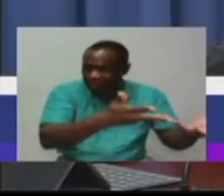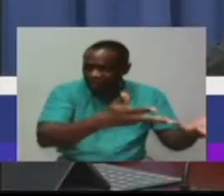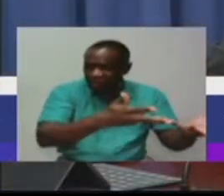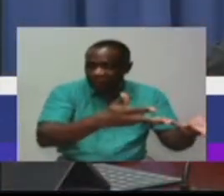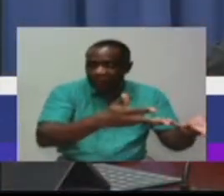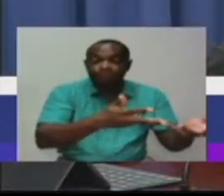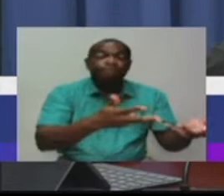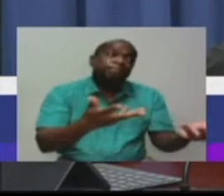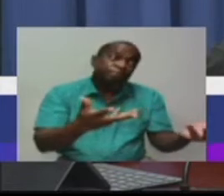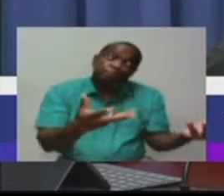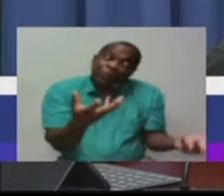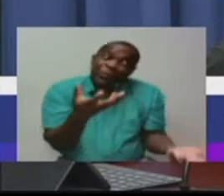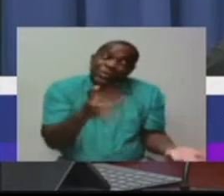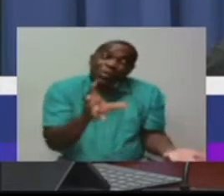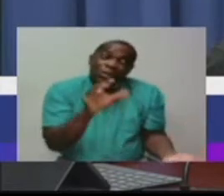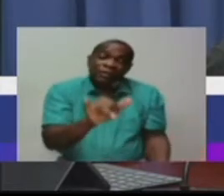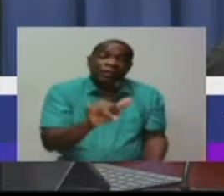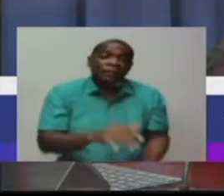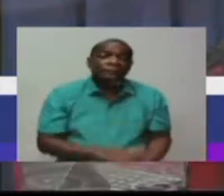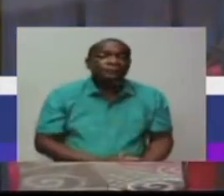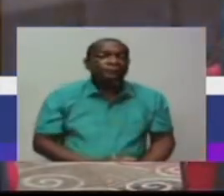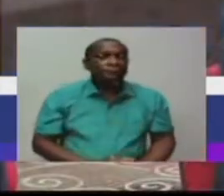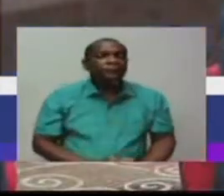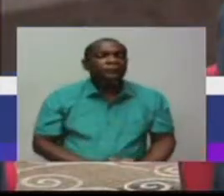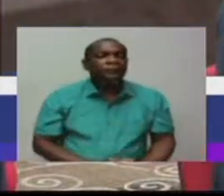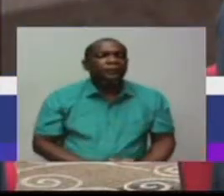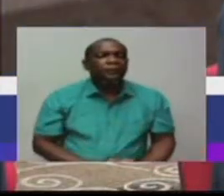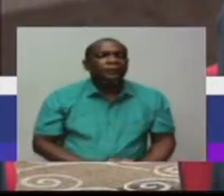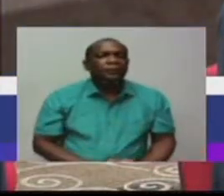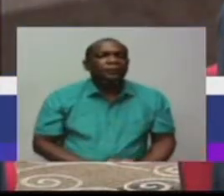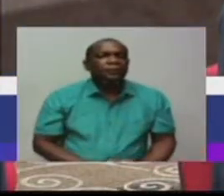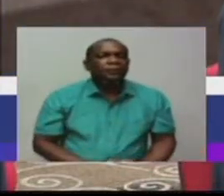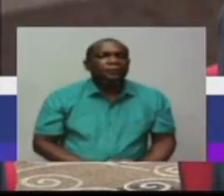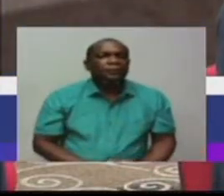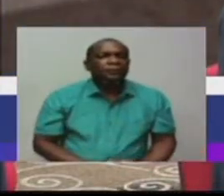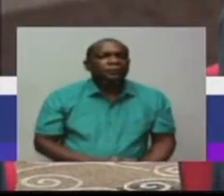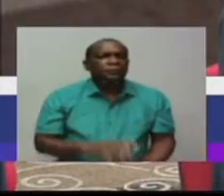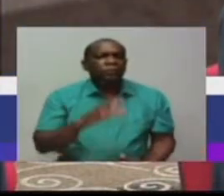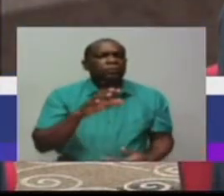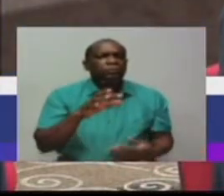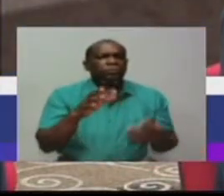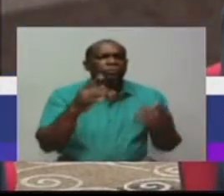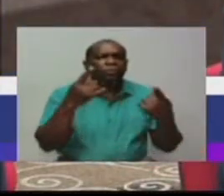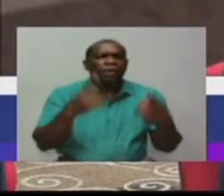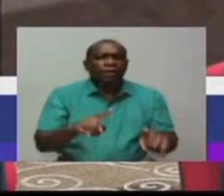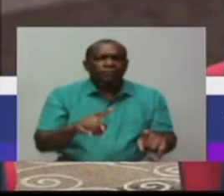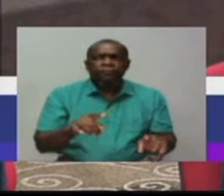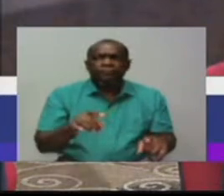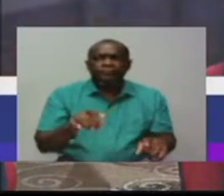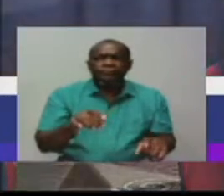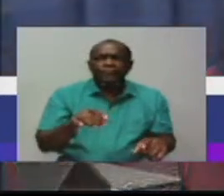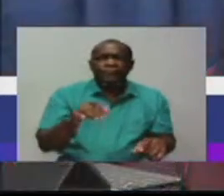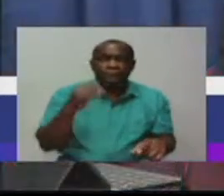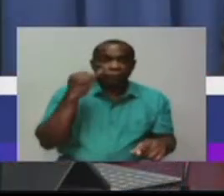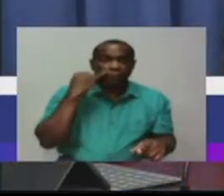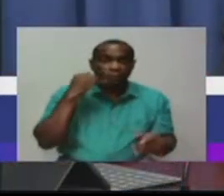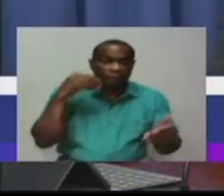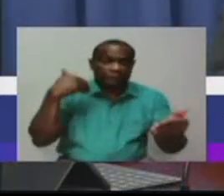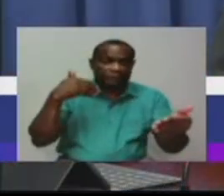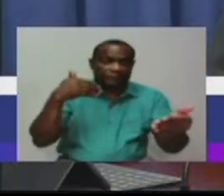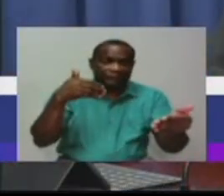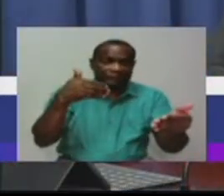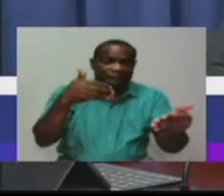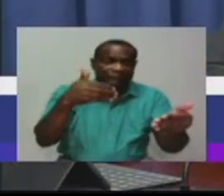in the instance that we end up with them on our hands? We just open the categories up more, or what is the plan? So when I was speaking, I was very careful to